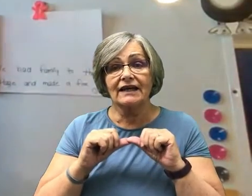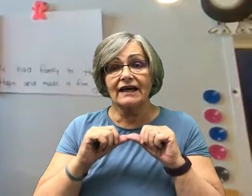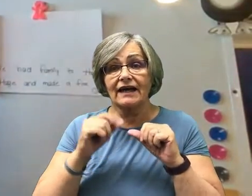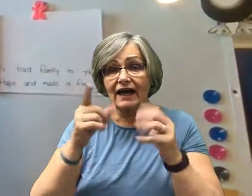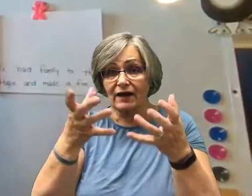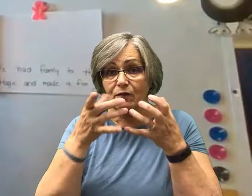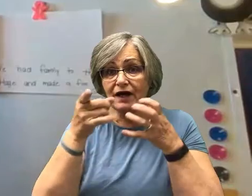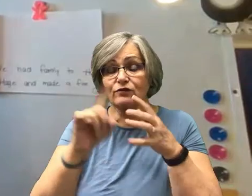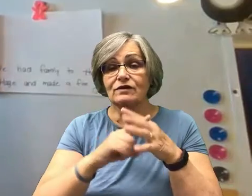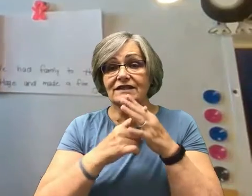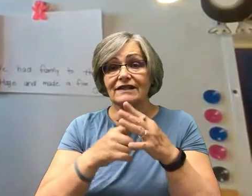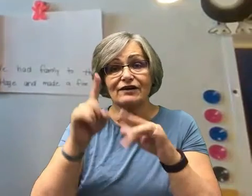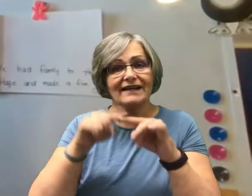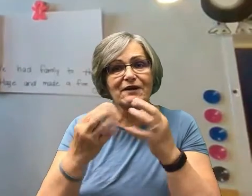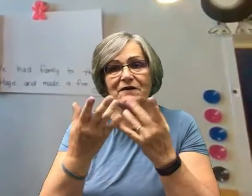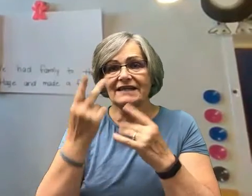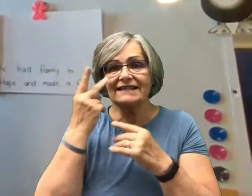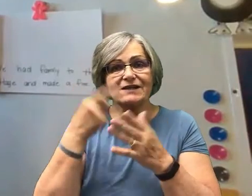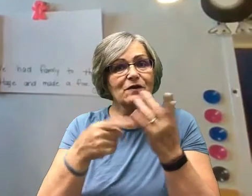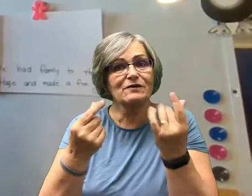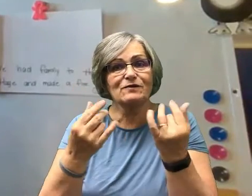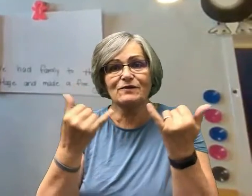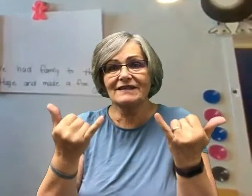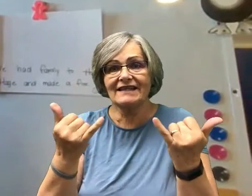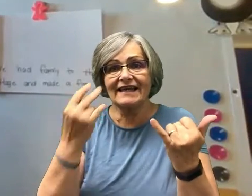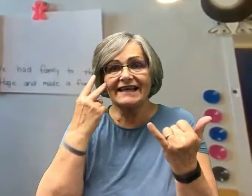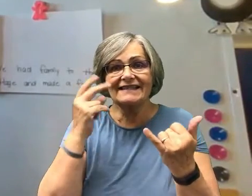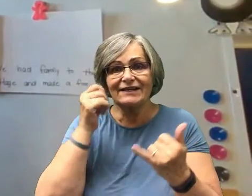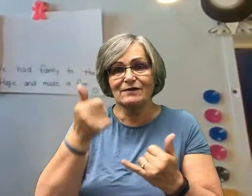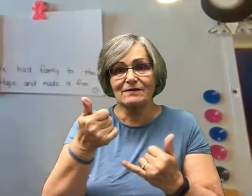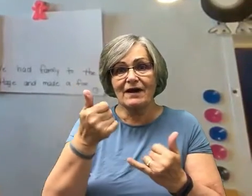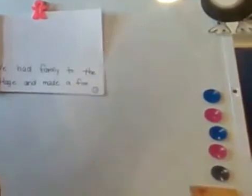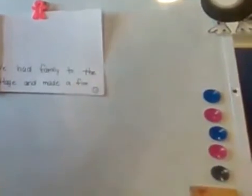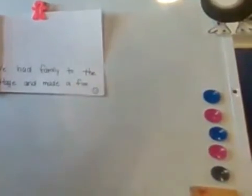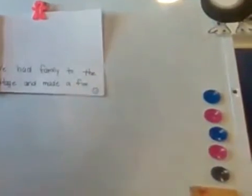go ahead, have you get started. I can't wait to see what you do today. We'll see you tomorrow.